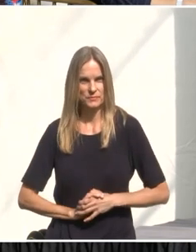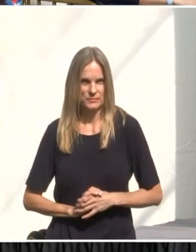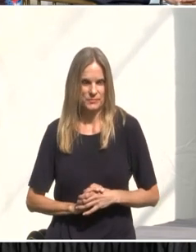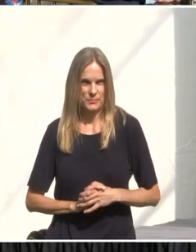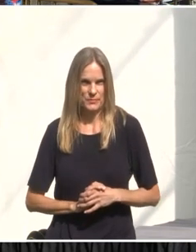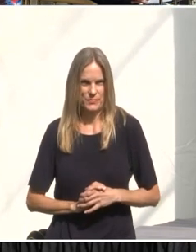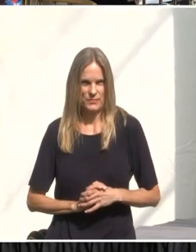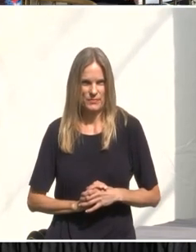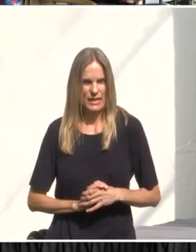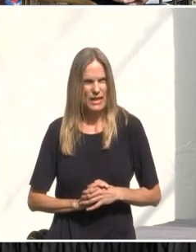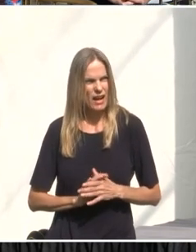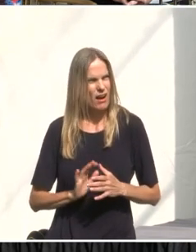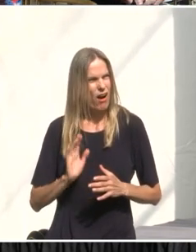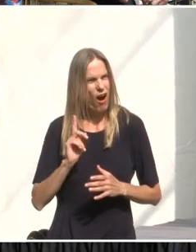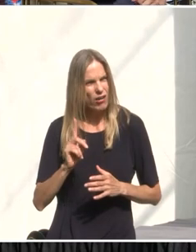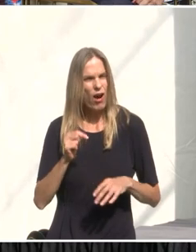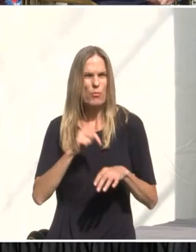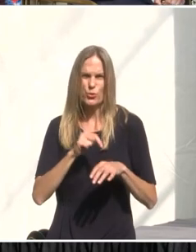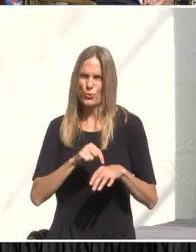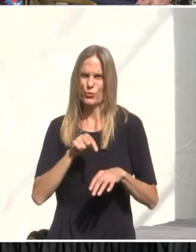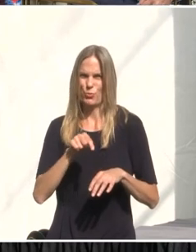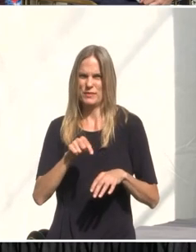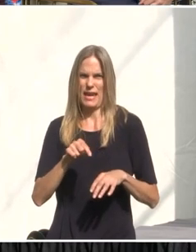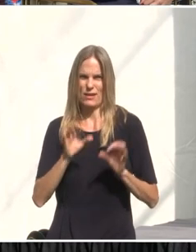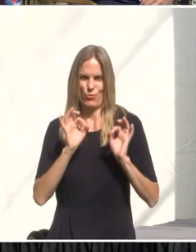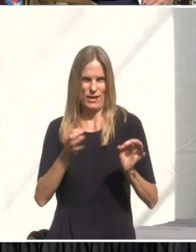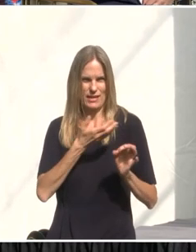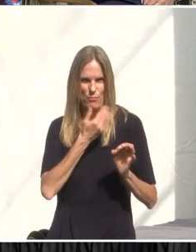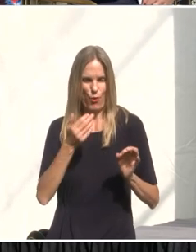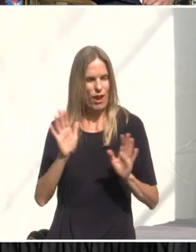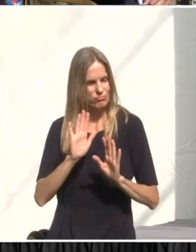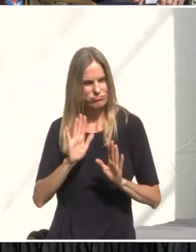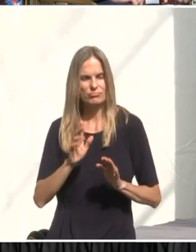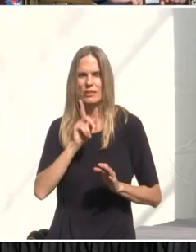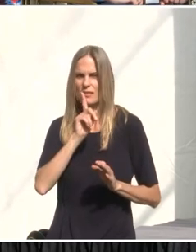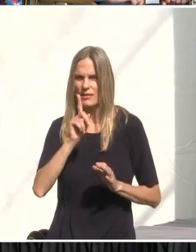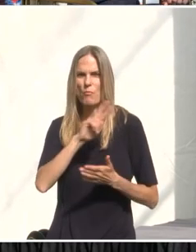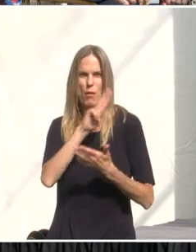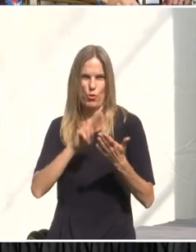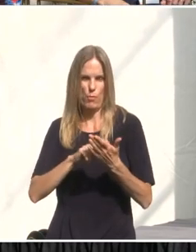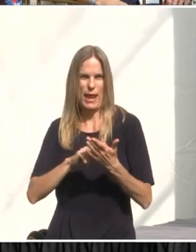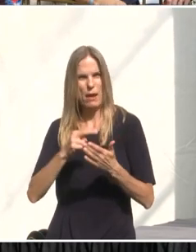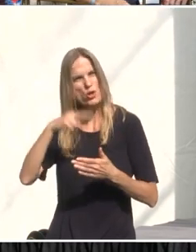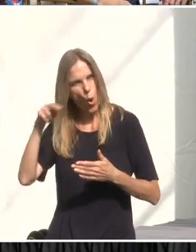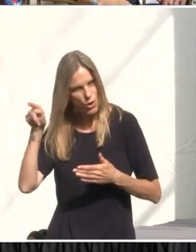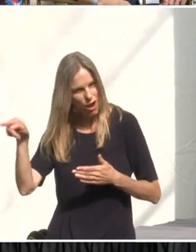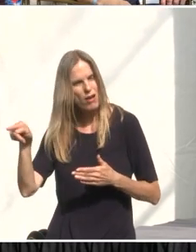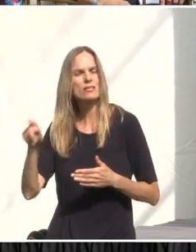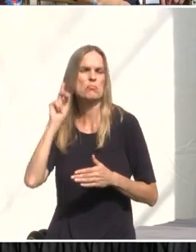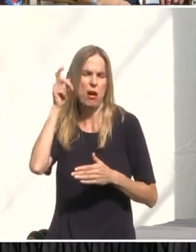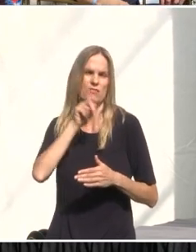but that's not right, because we have the same rate in Norway. I think you do also in Sweden.